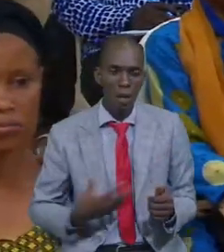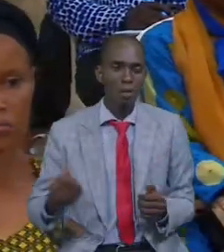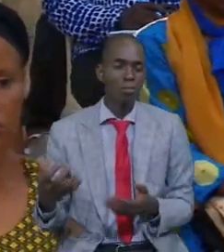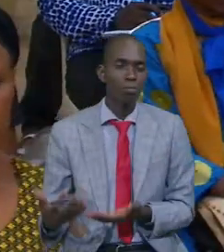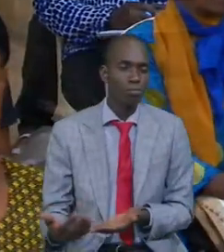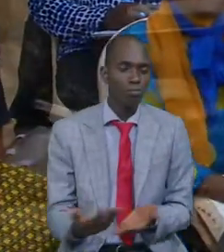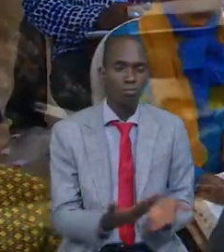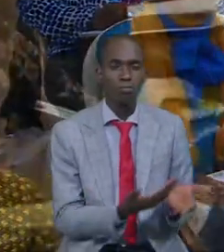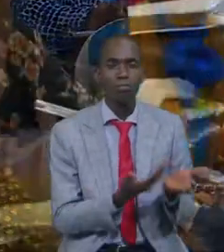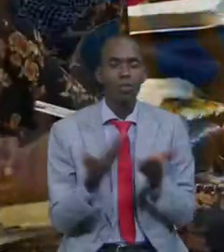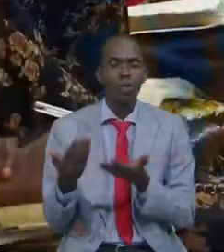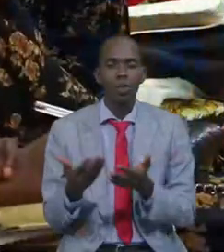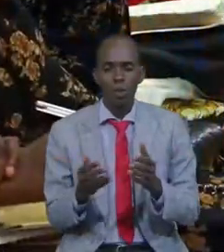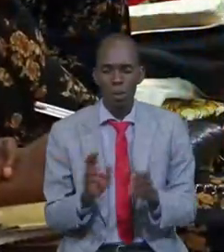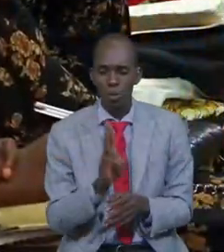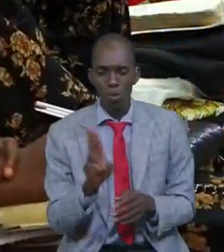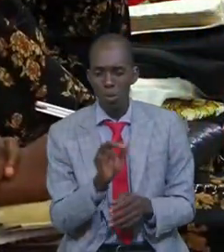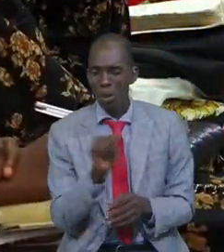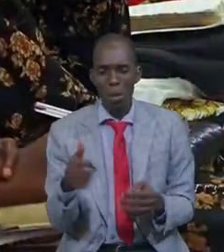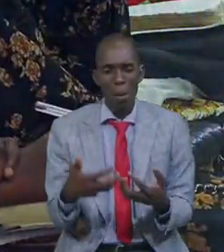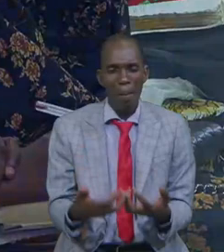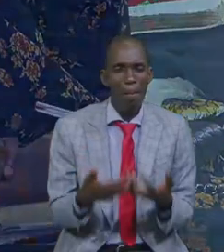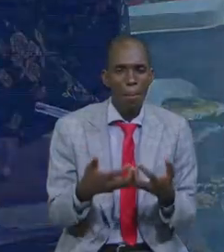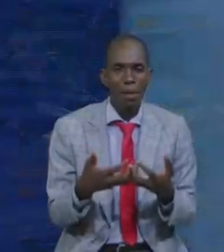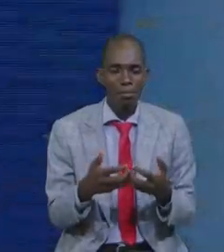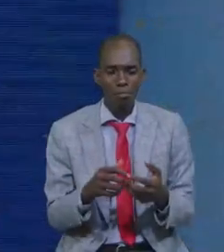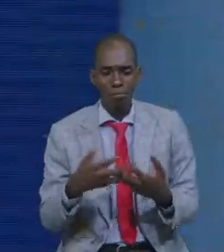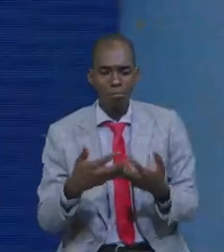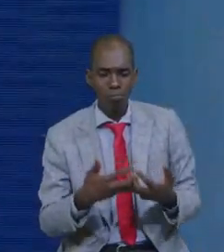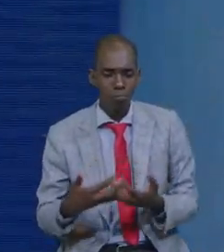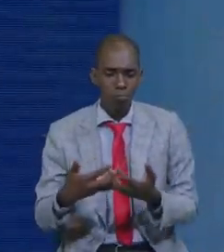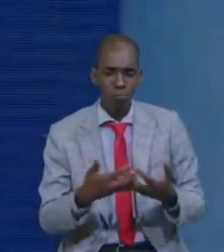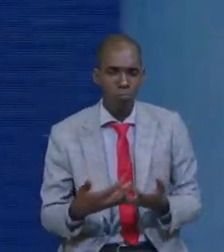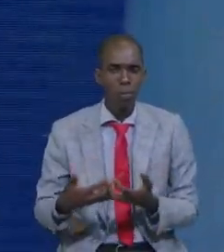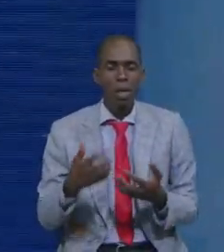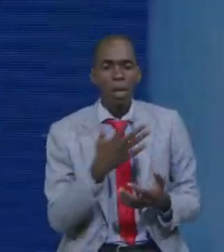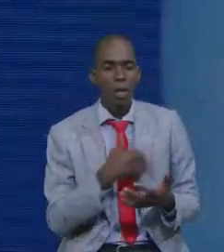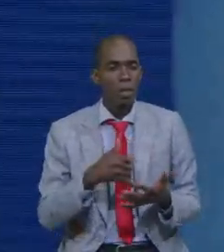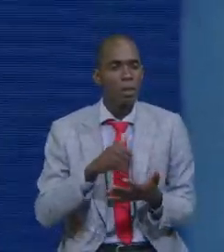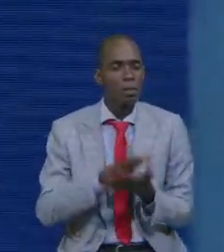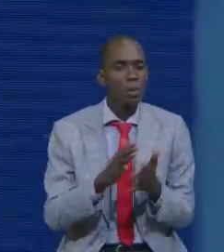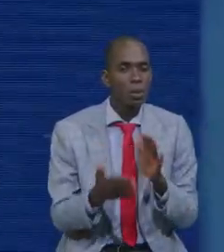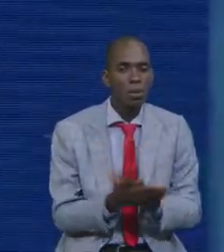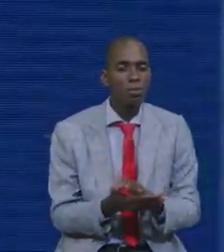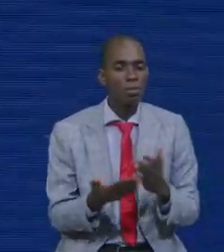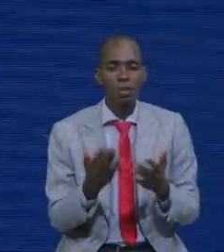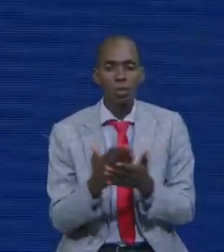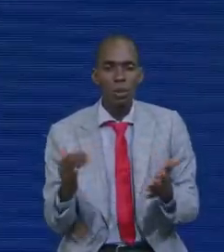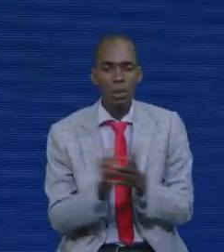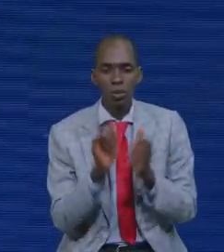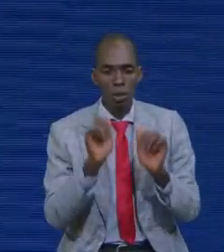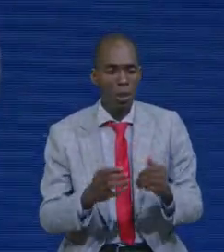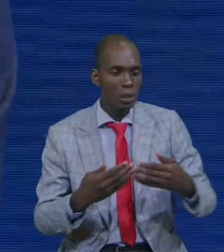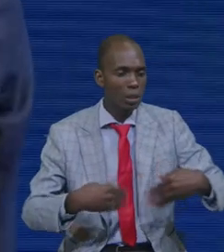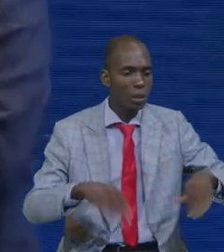a particular machine, and they become usable, and they become sellable, and